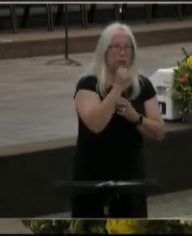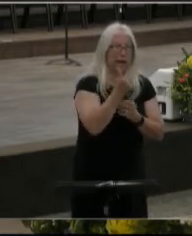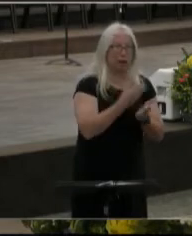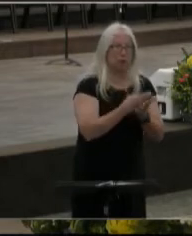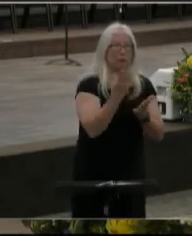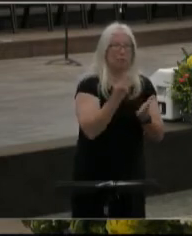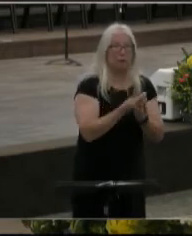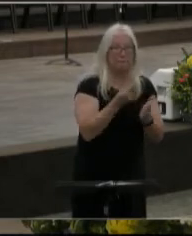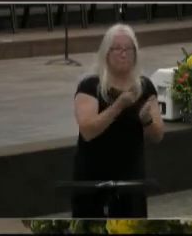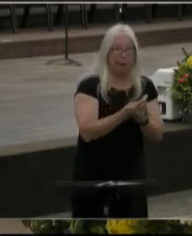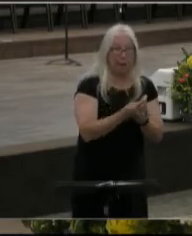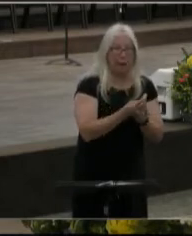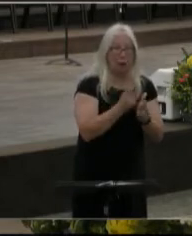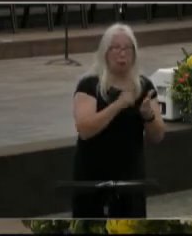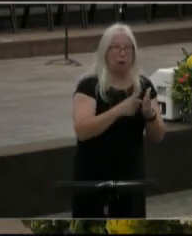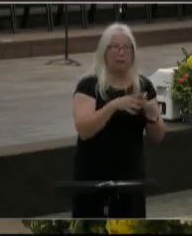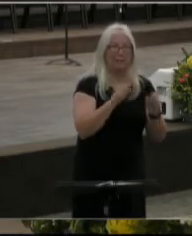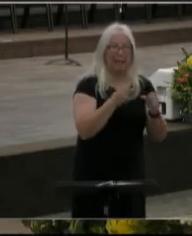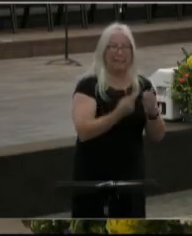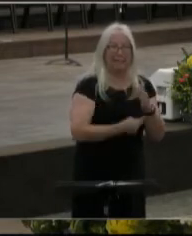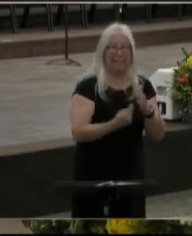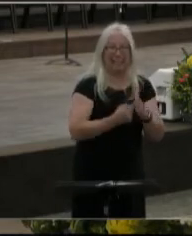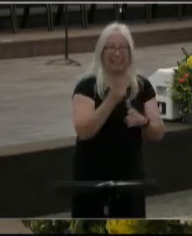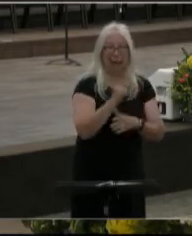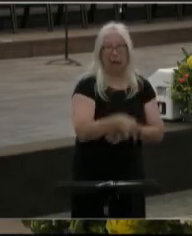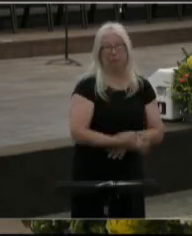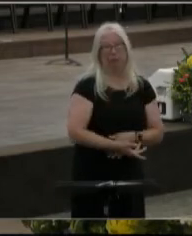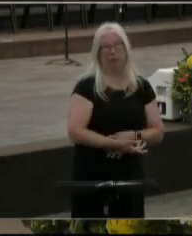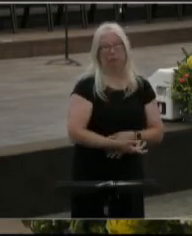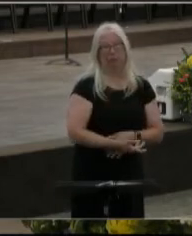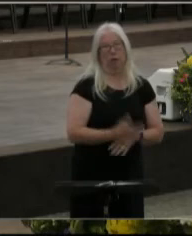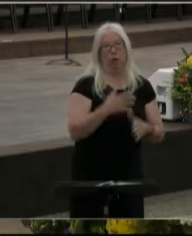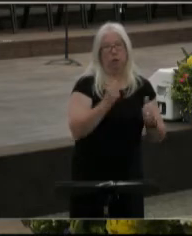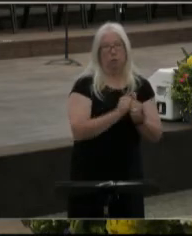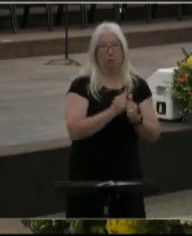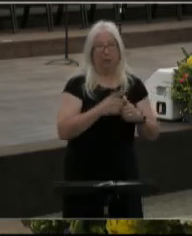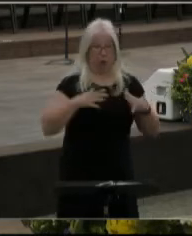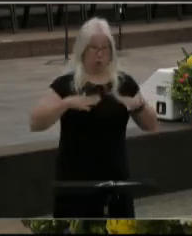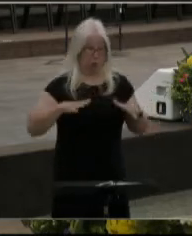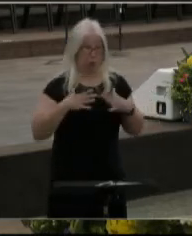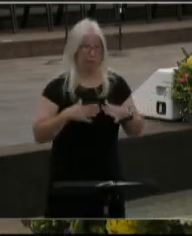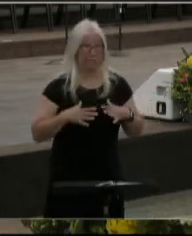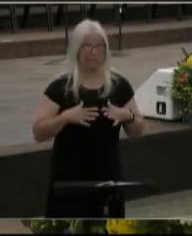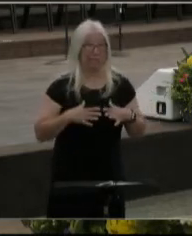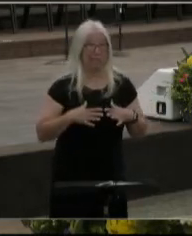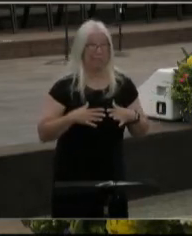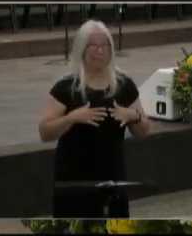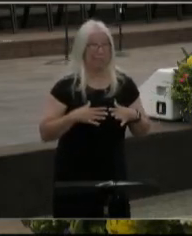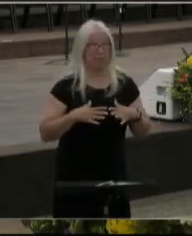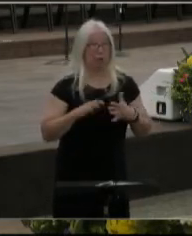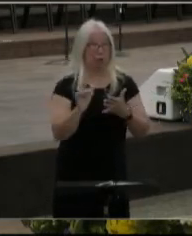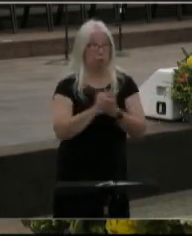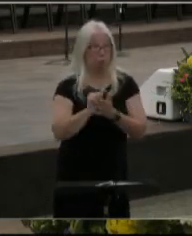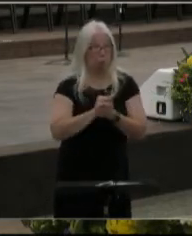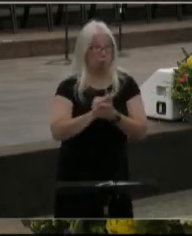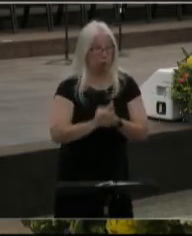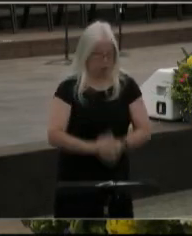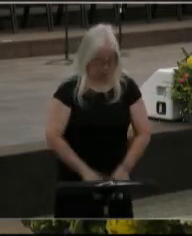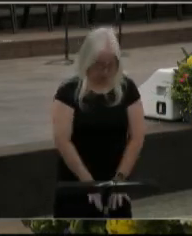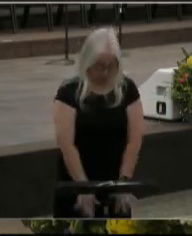spend the money on what it would take to heat up the oatmeal. She would take her dress and she would wash the